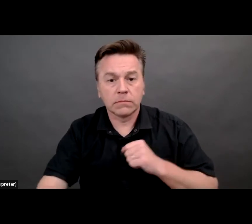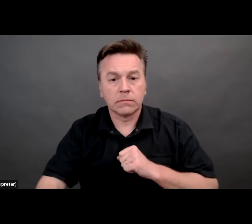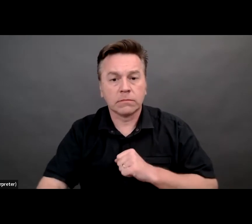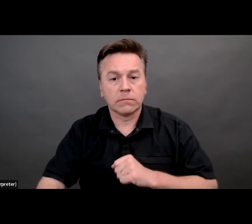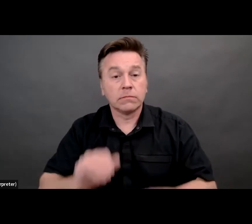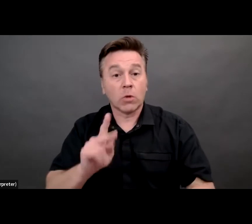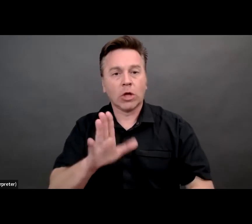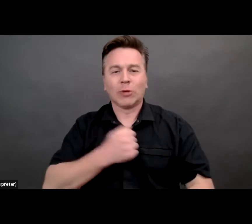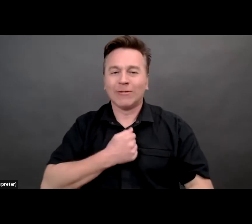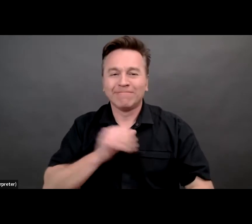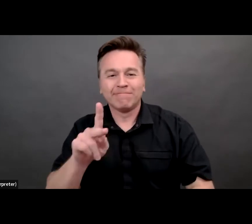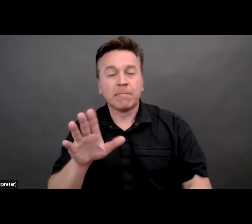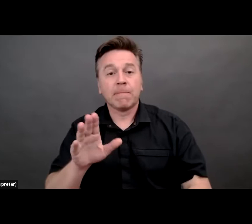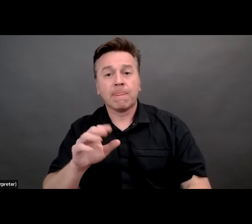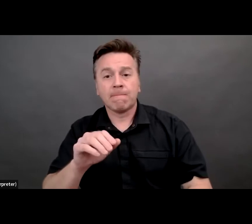Okay, sorry.